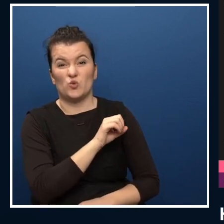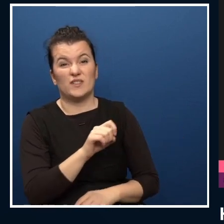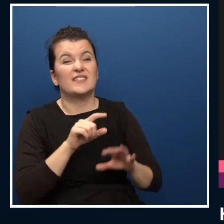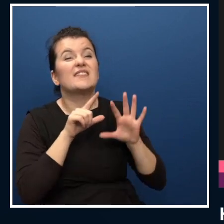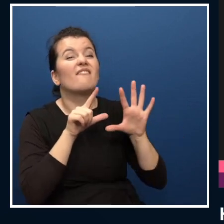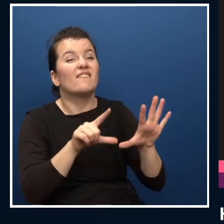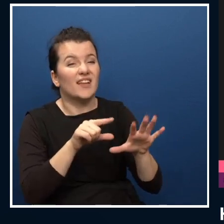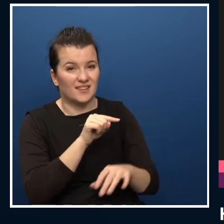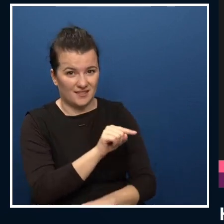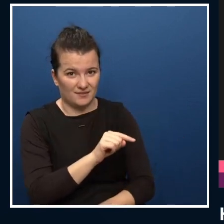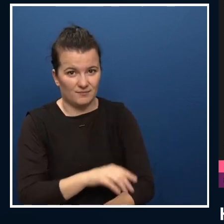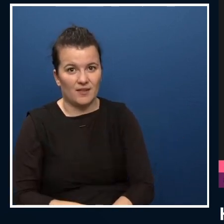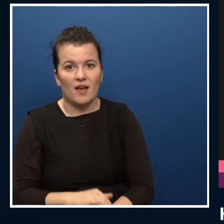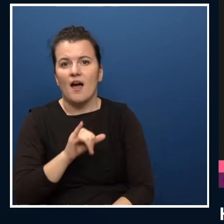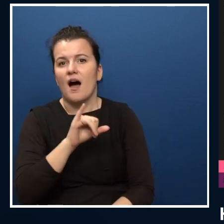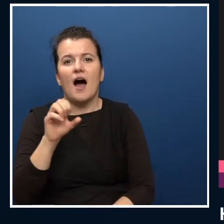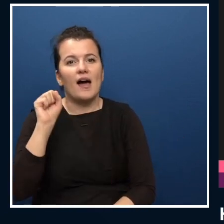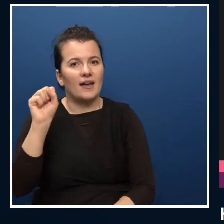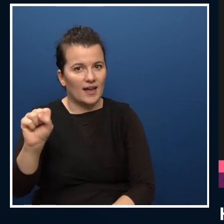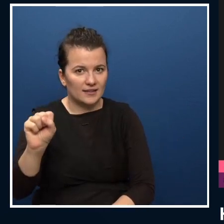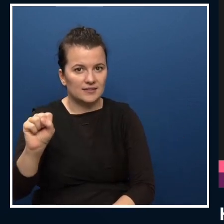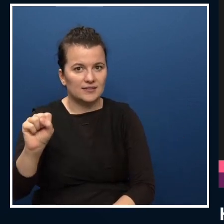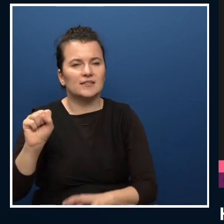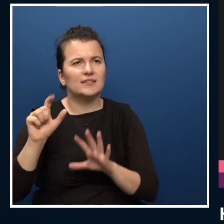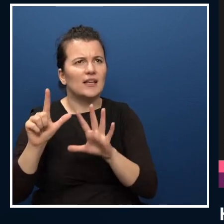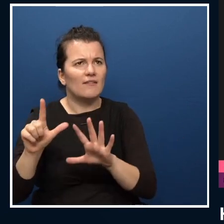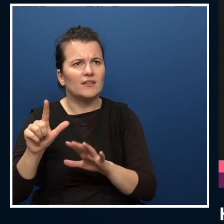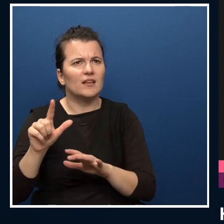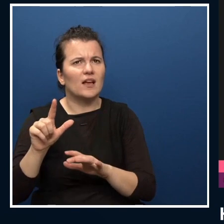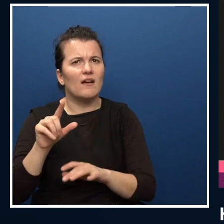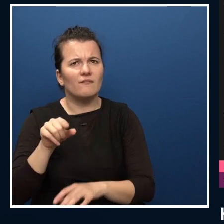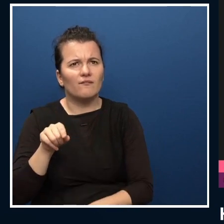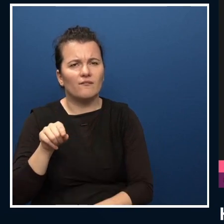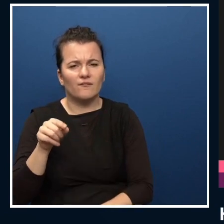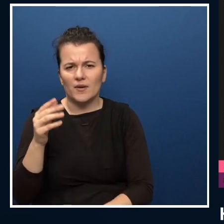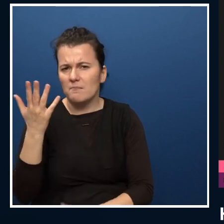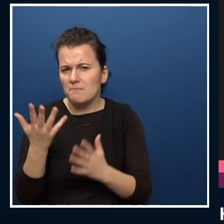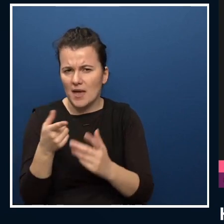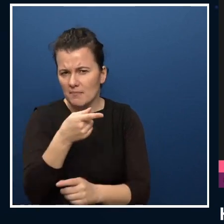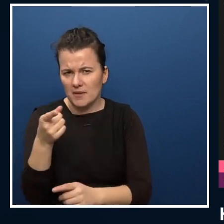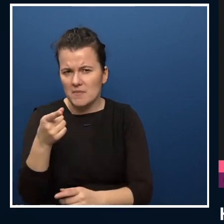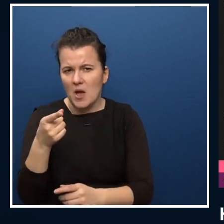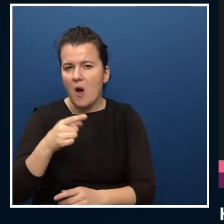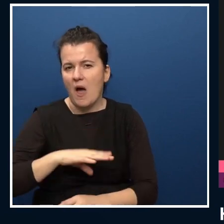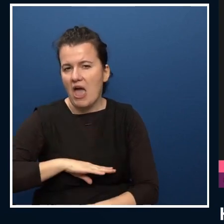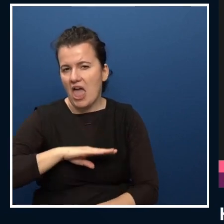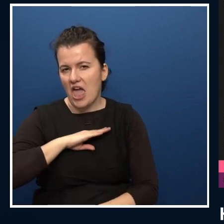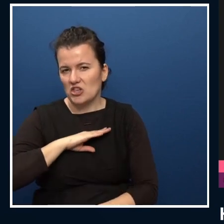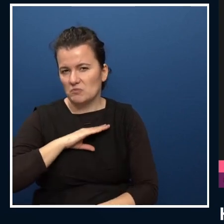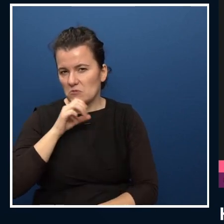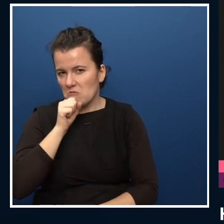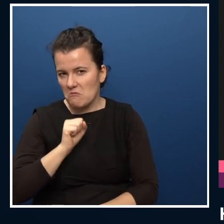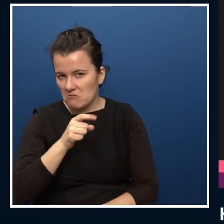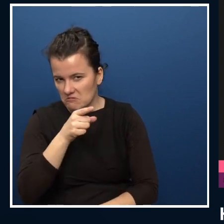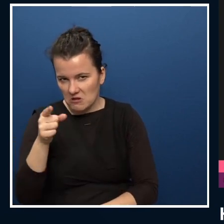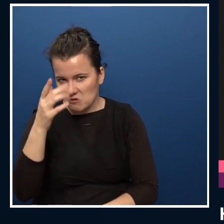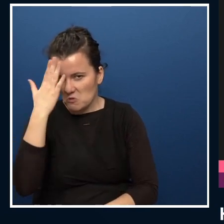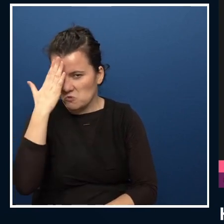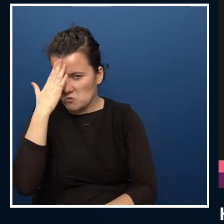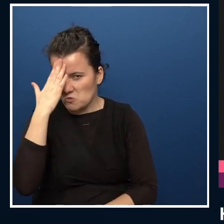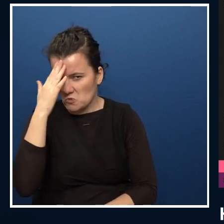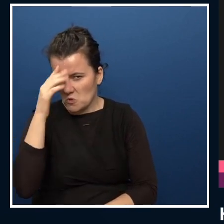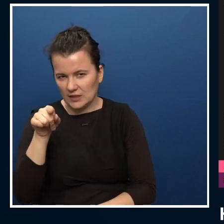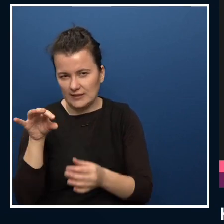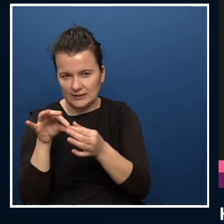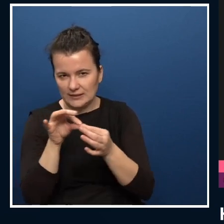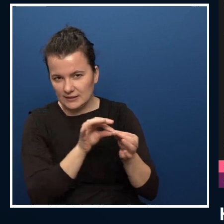Iis Rewrite Rules that I think those of us of a certain age are familiar with, and those are done in